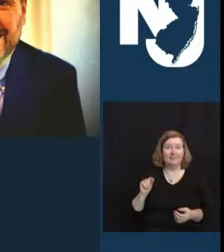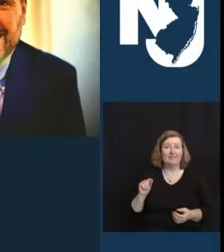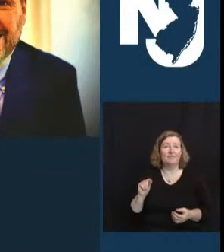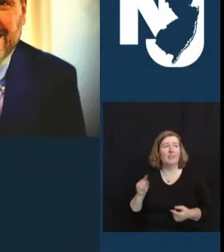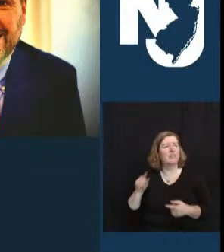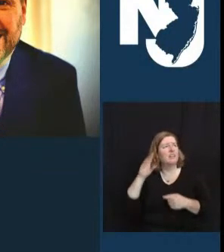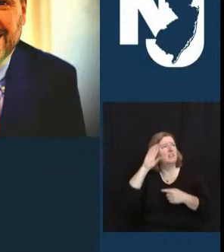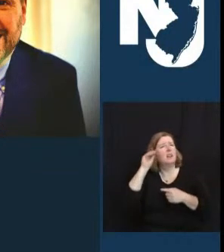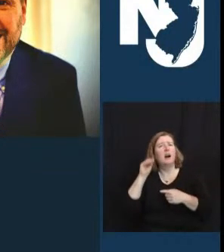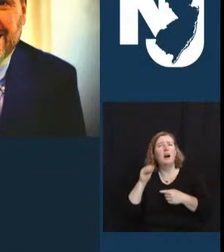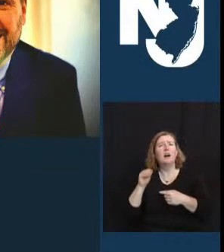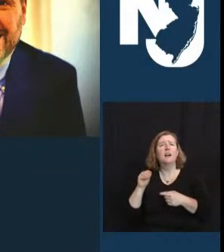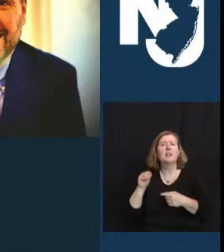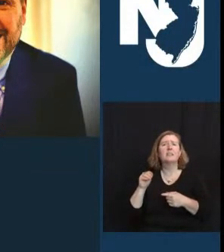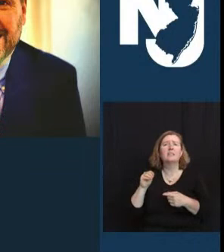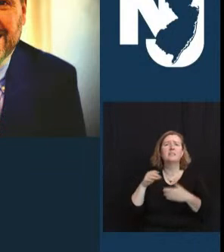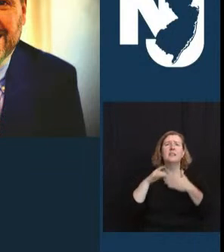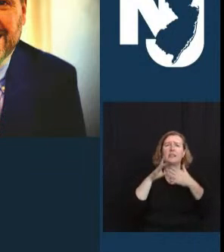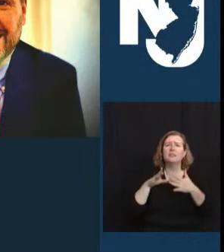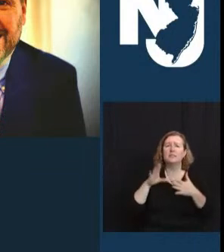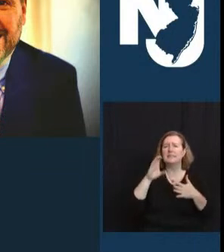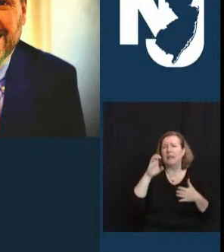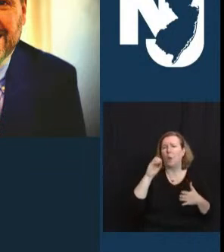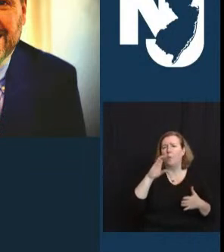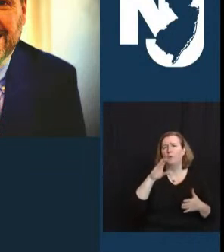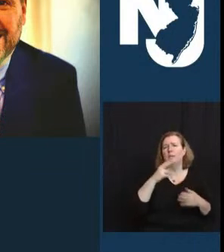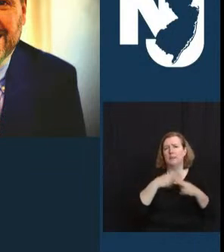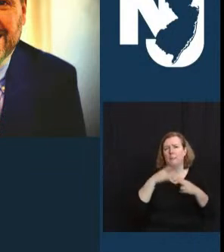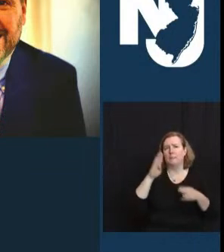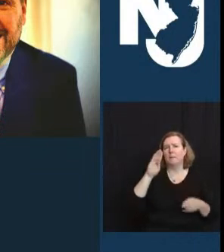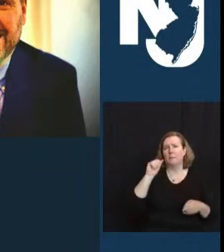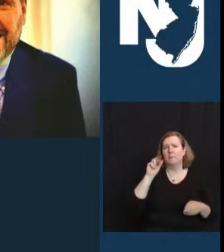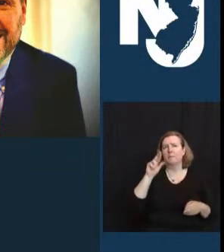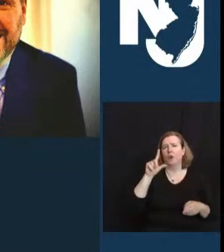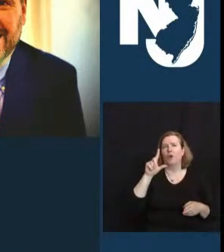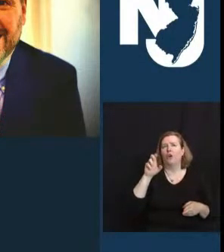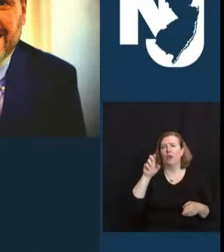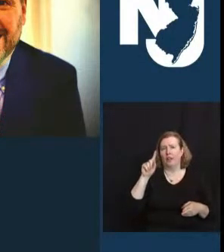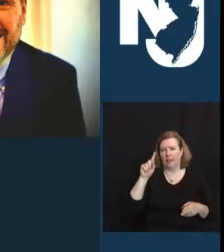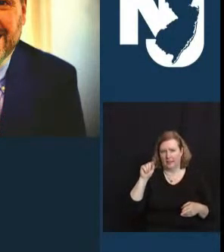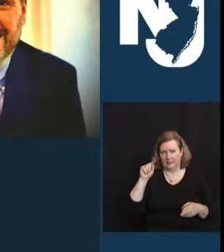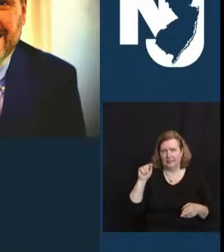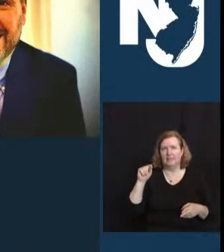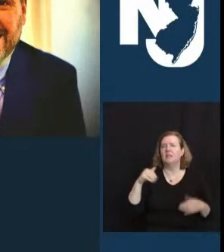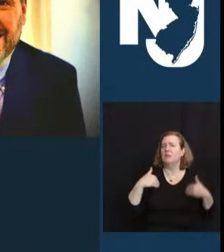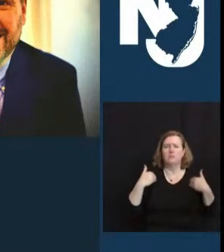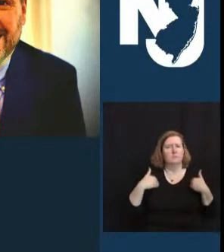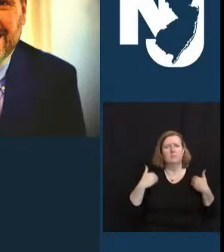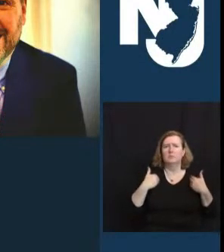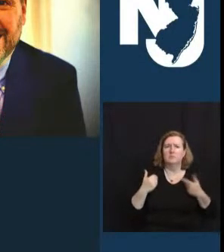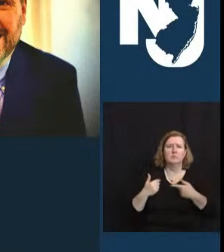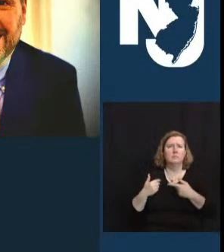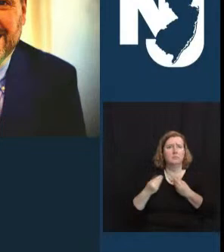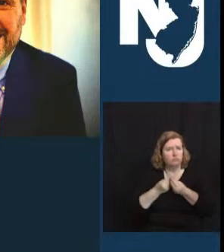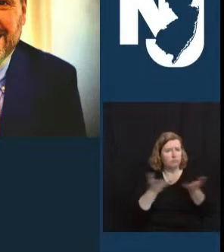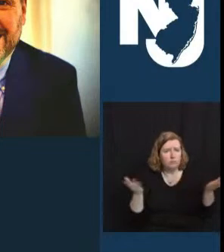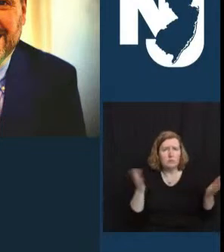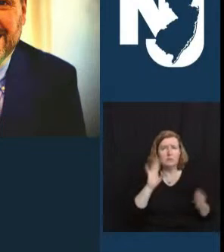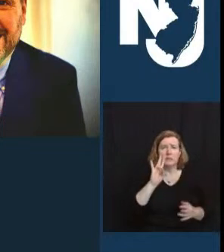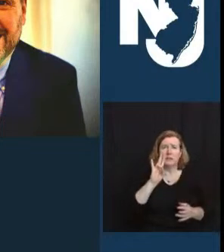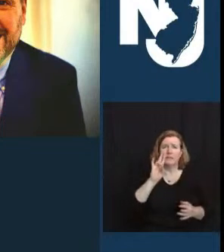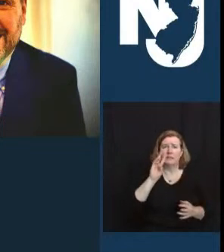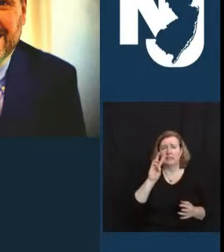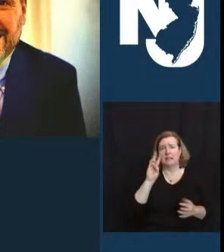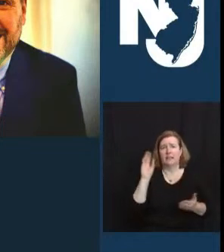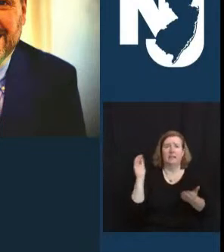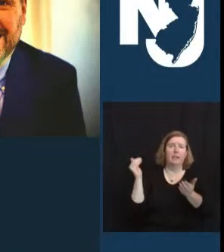friend and outstanding CEO, Barrett Young, they served nearly 76,000 meals to those in need. And to be able to